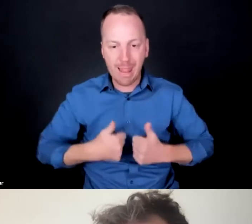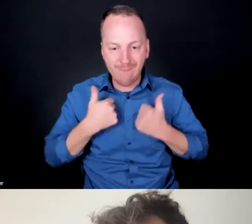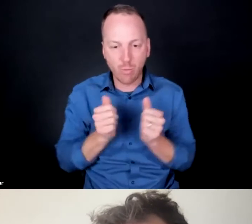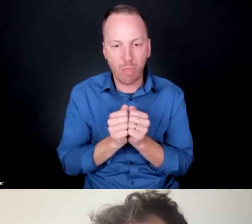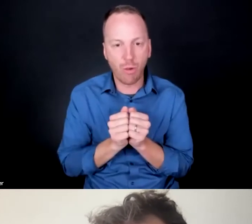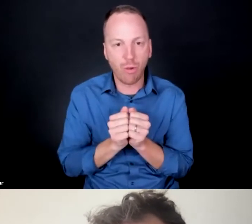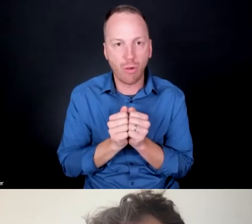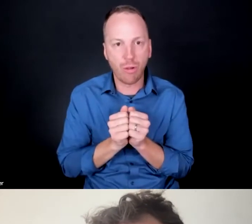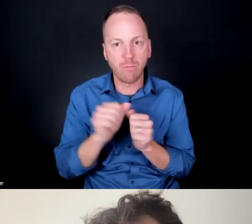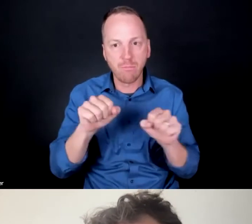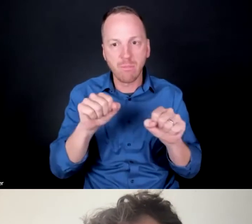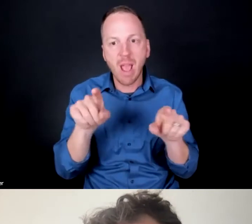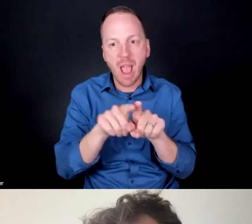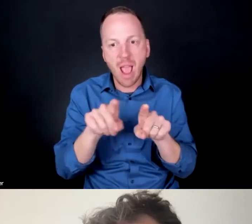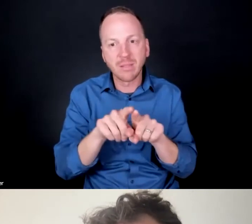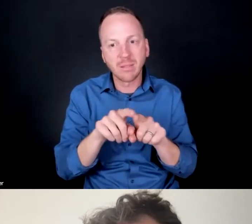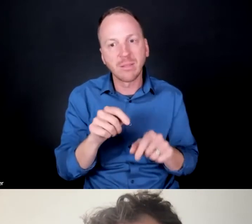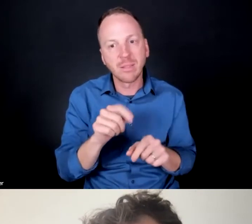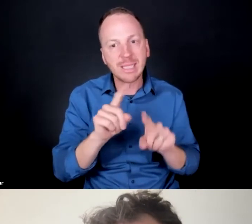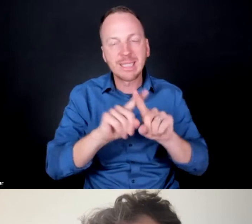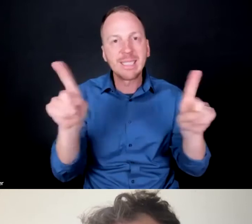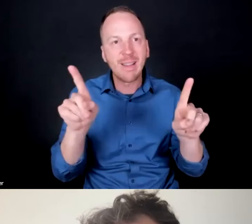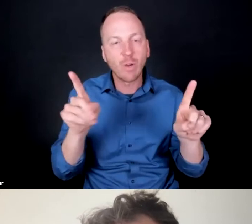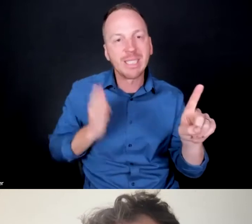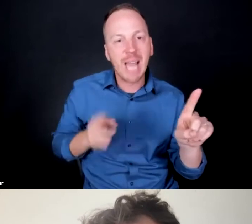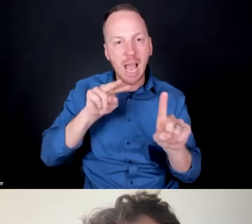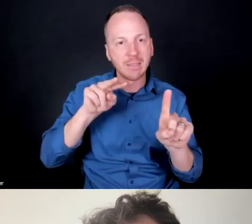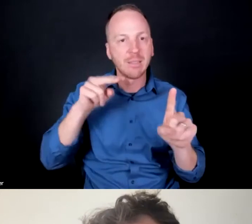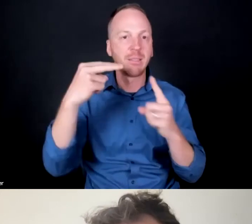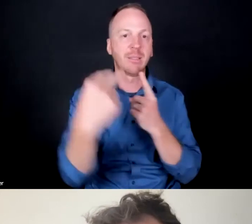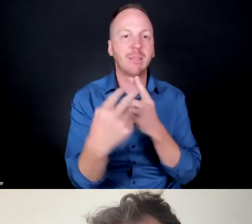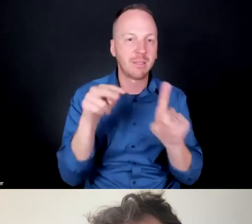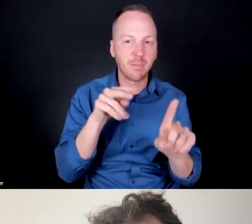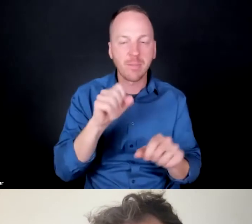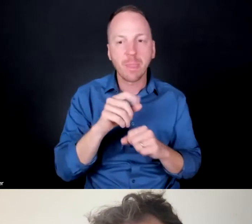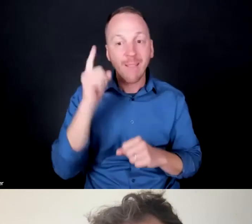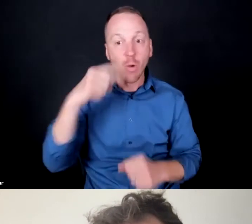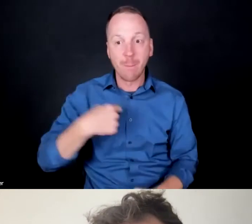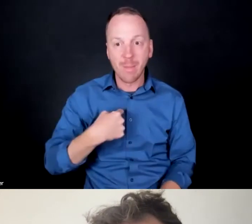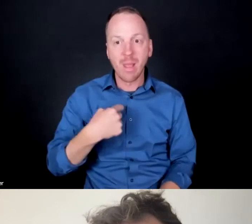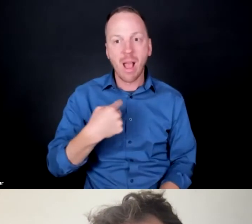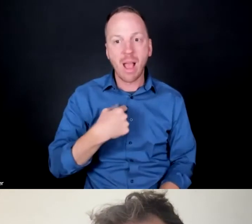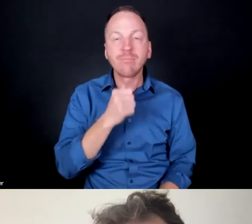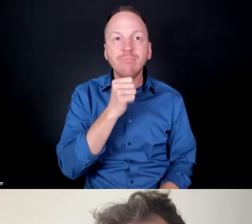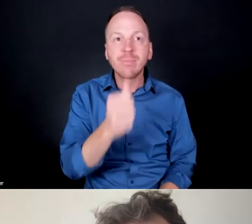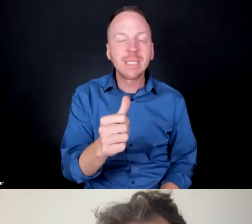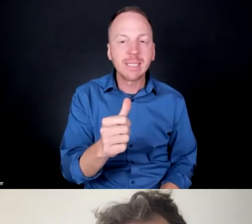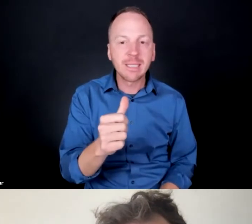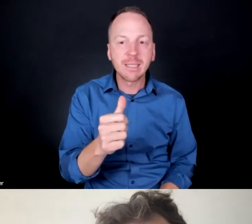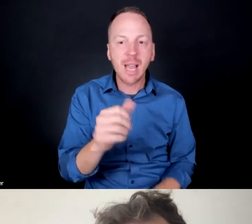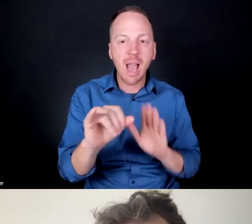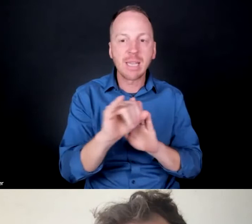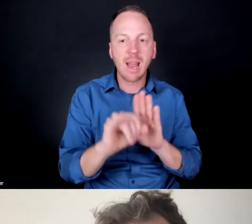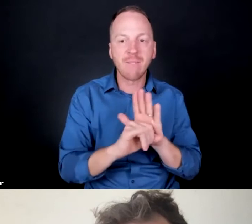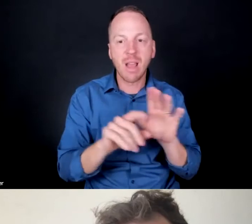together just as like different sides. For me, I didn't